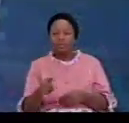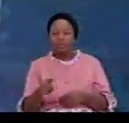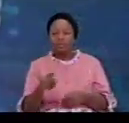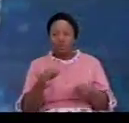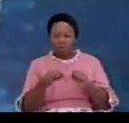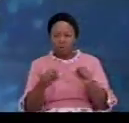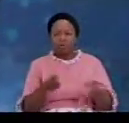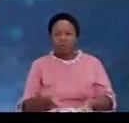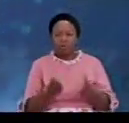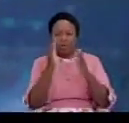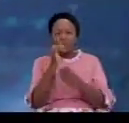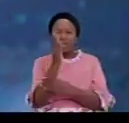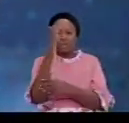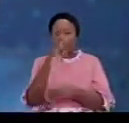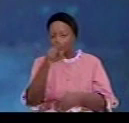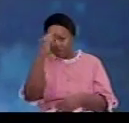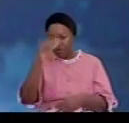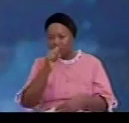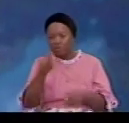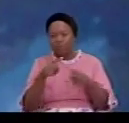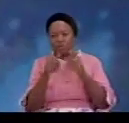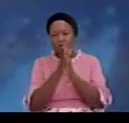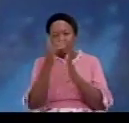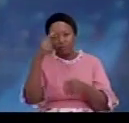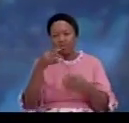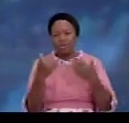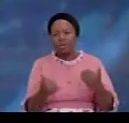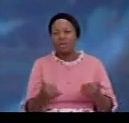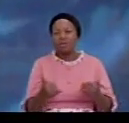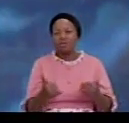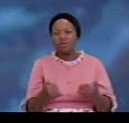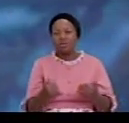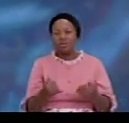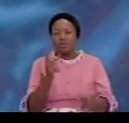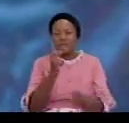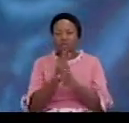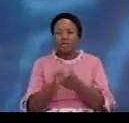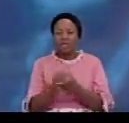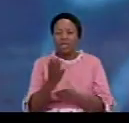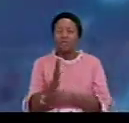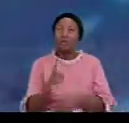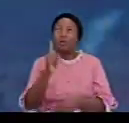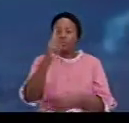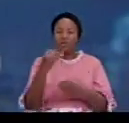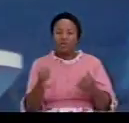I'm going to pray for you now. Keep up that hand. I'll pray for you.